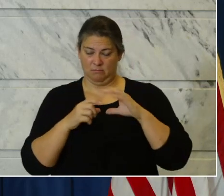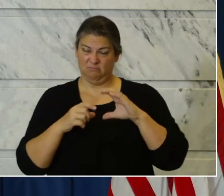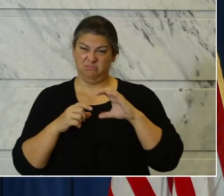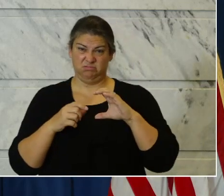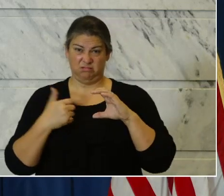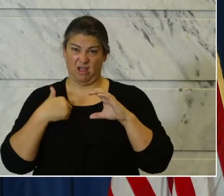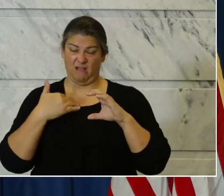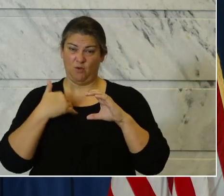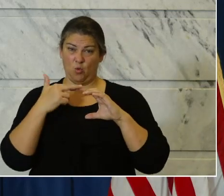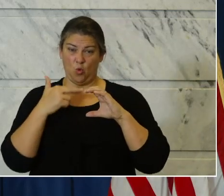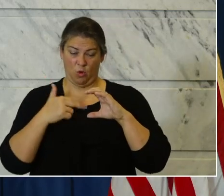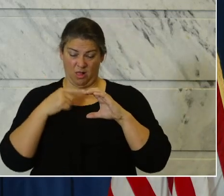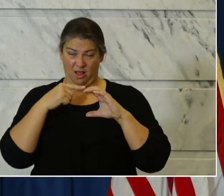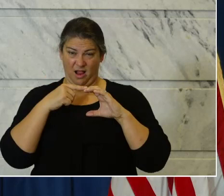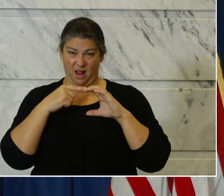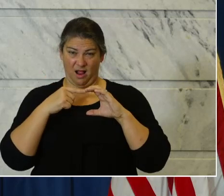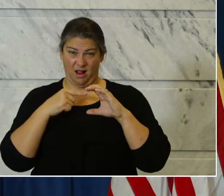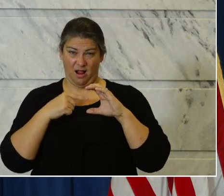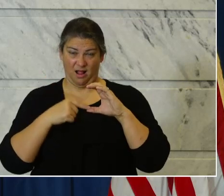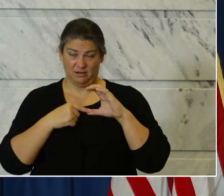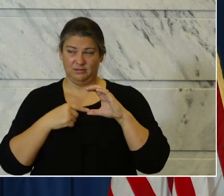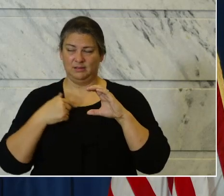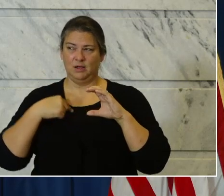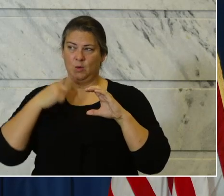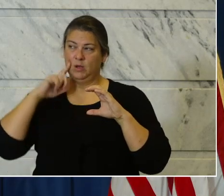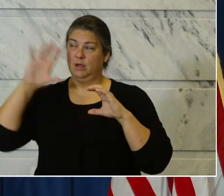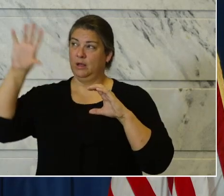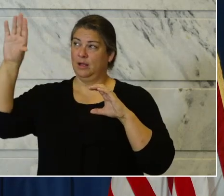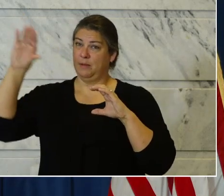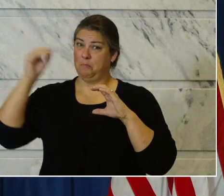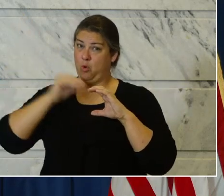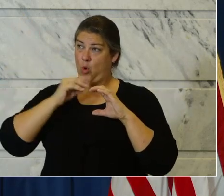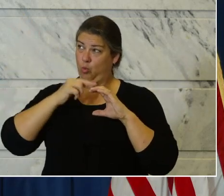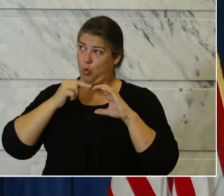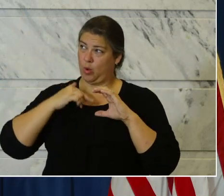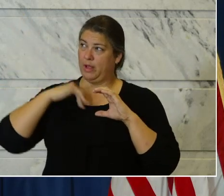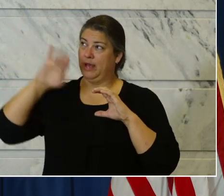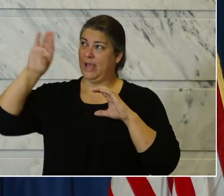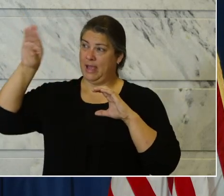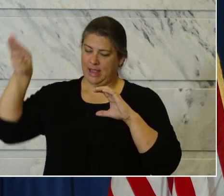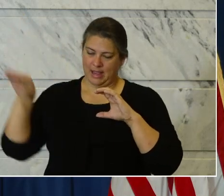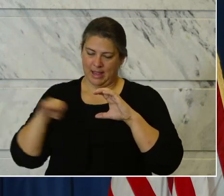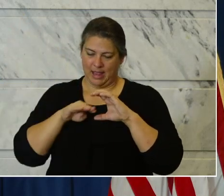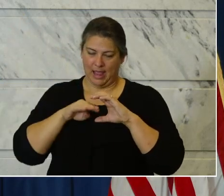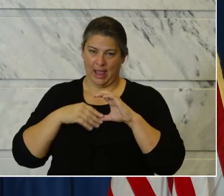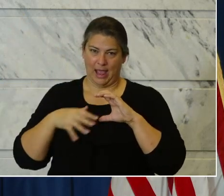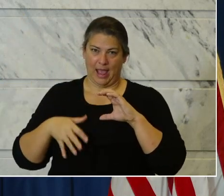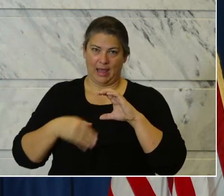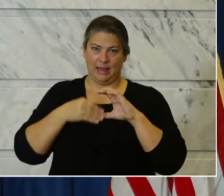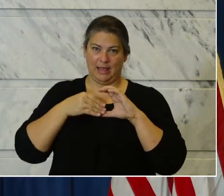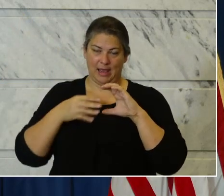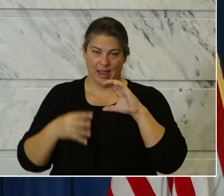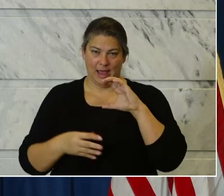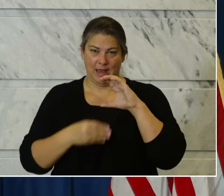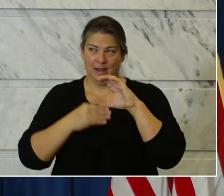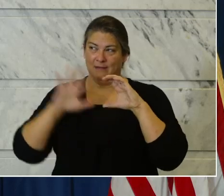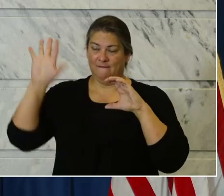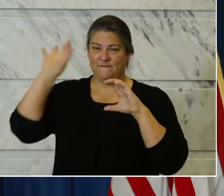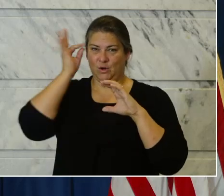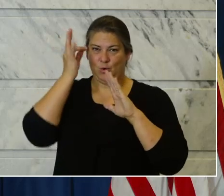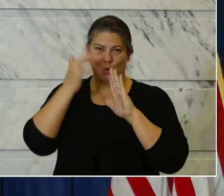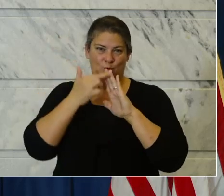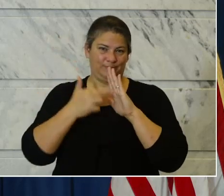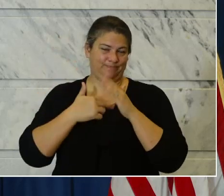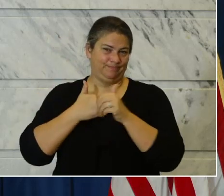of Labor. So this is something where we have to abide by the rules. So unfortunately, we